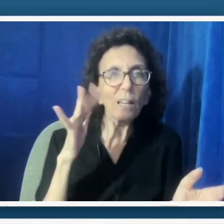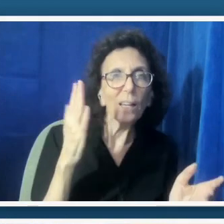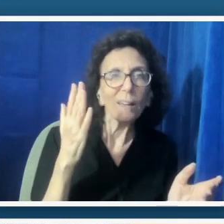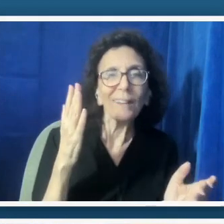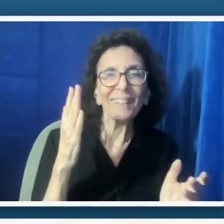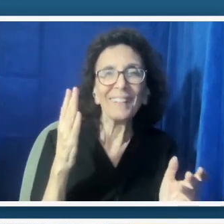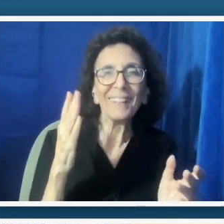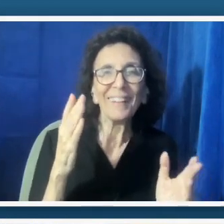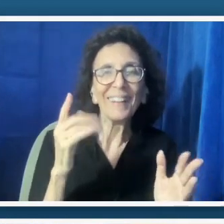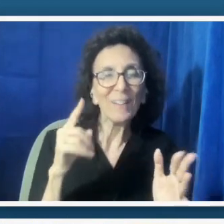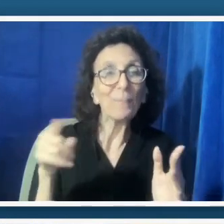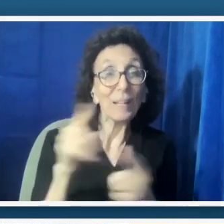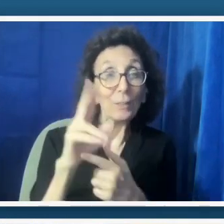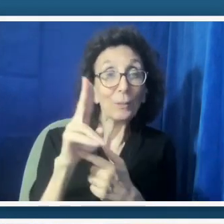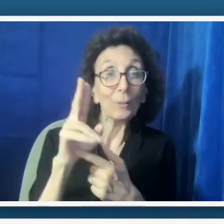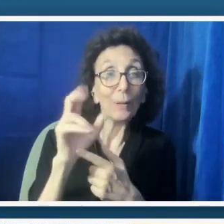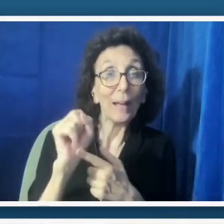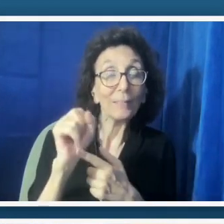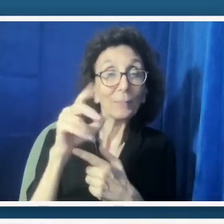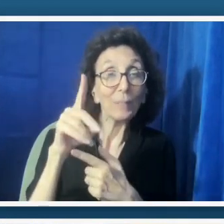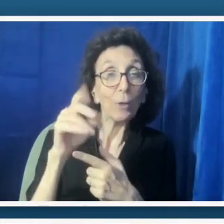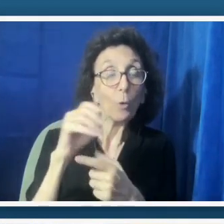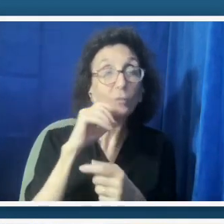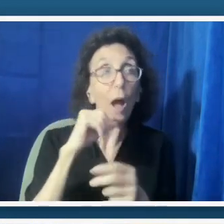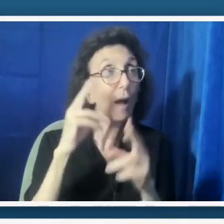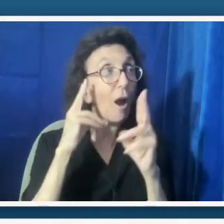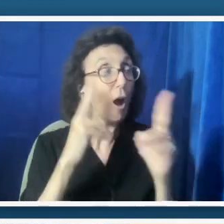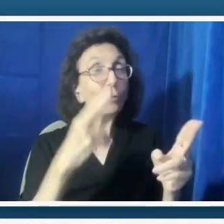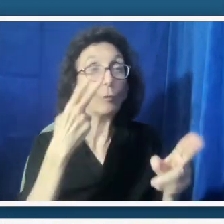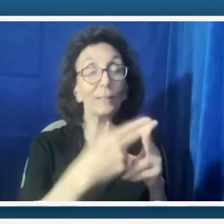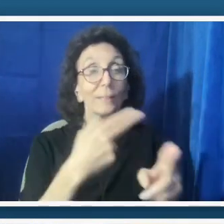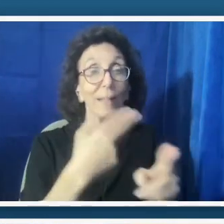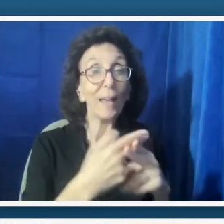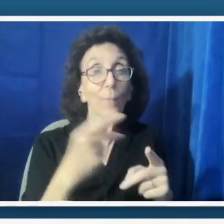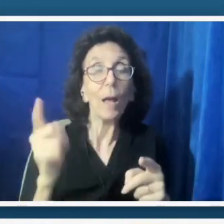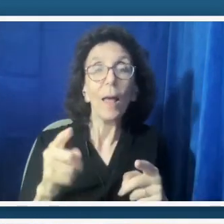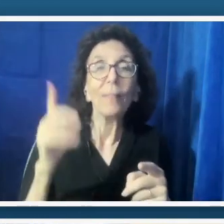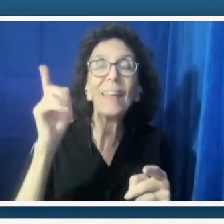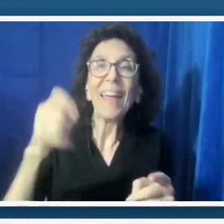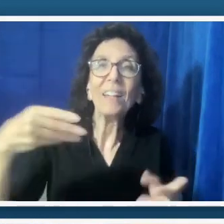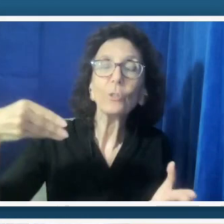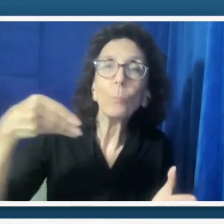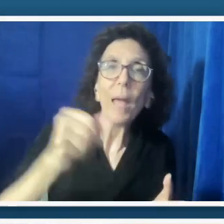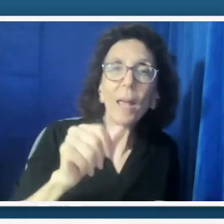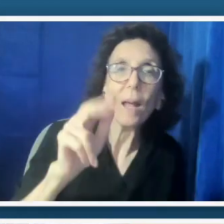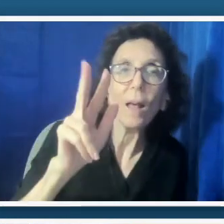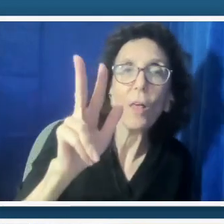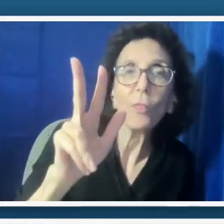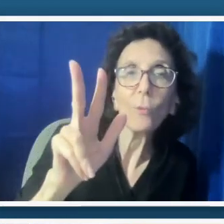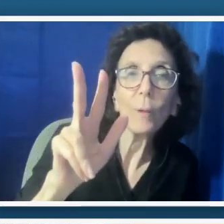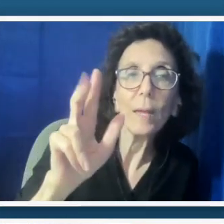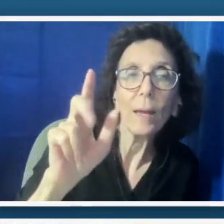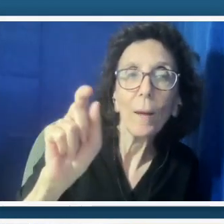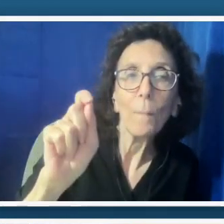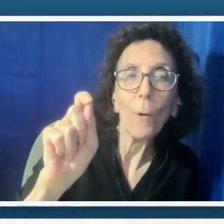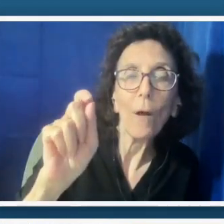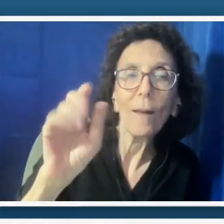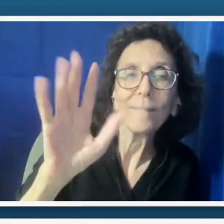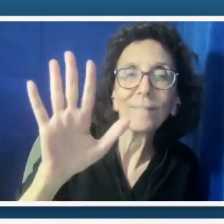since USPS didn't credit him for his work before they put it on a stamp, they were forced to pay him $3.5 million in damages.